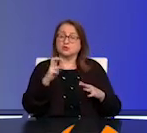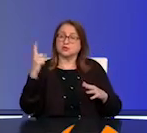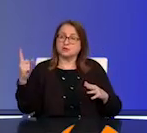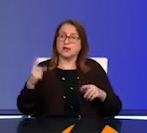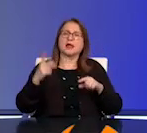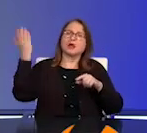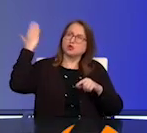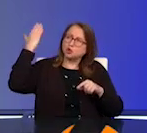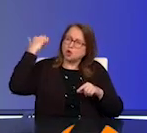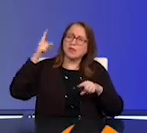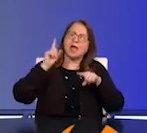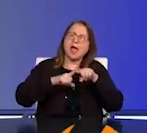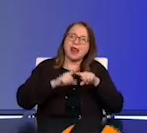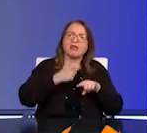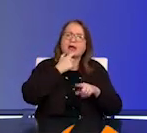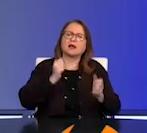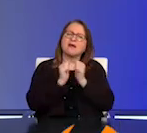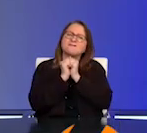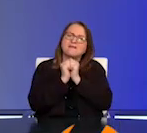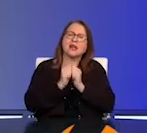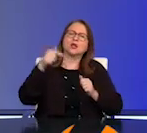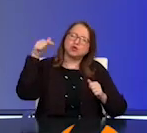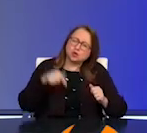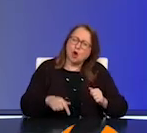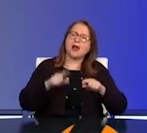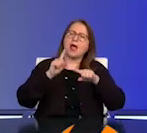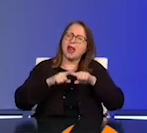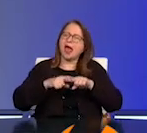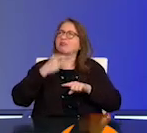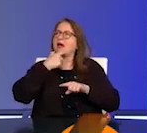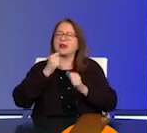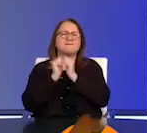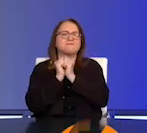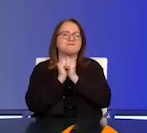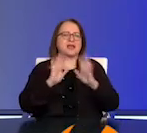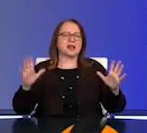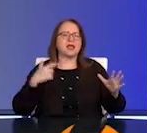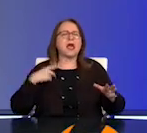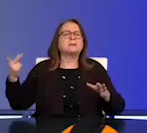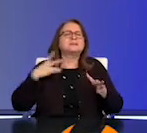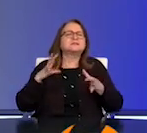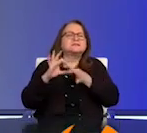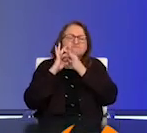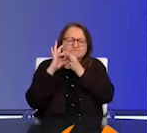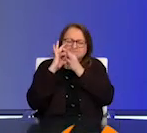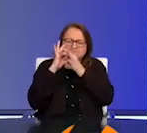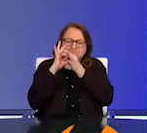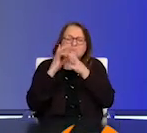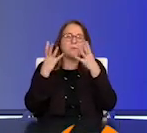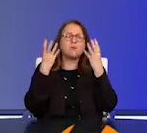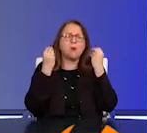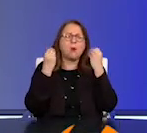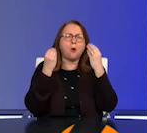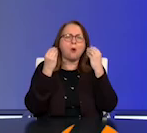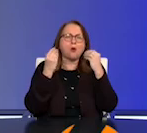Kingdom. The ties between us are strong and vital and make a profound difference to our shared